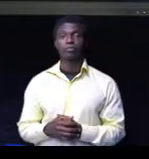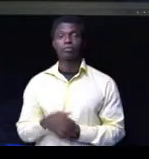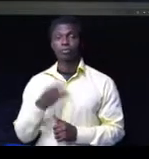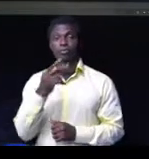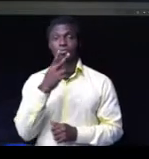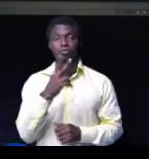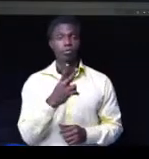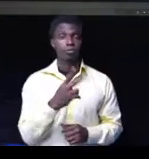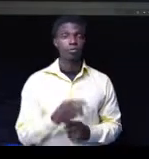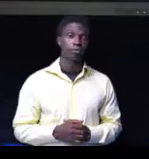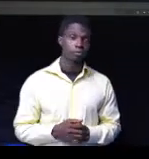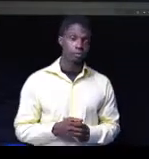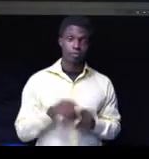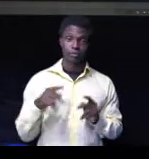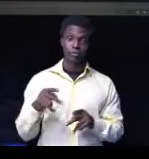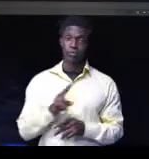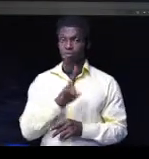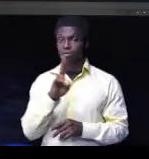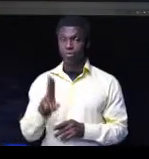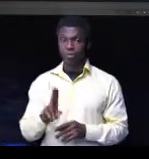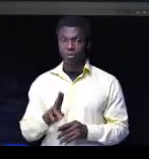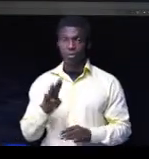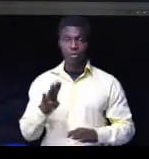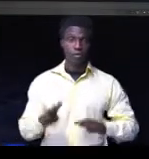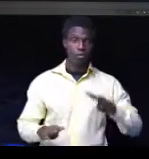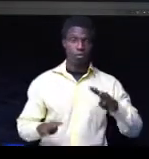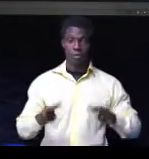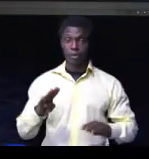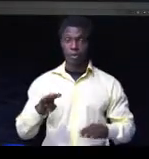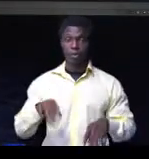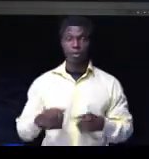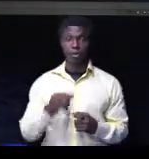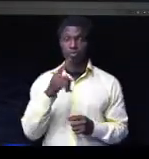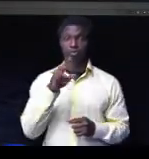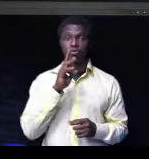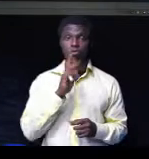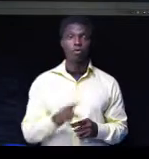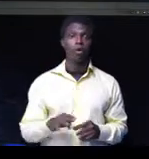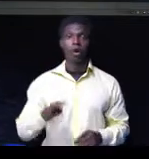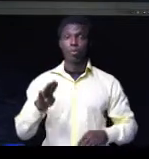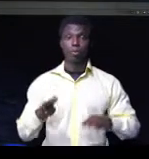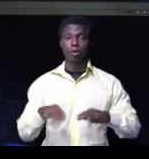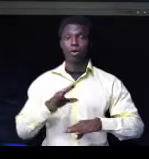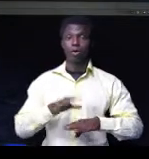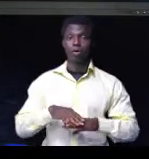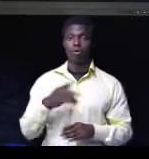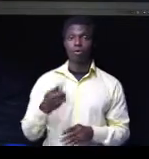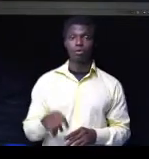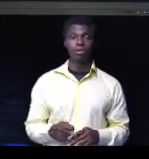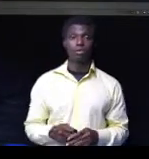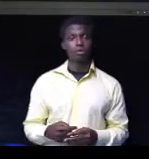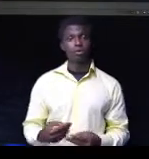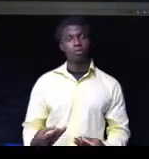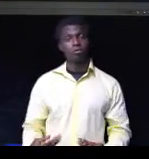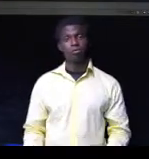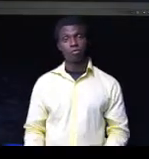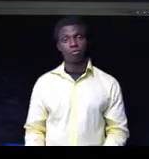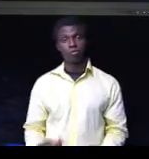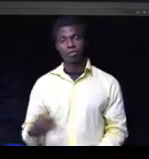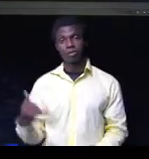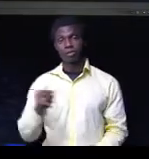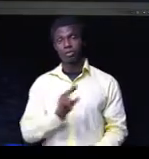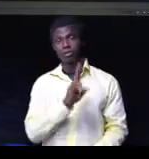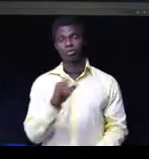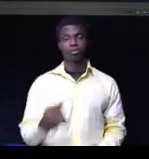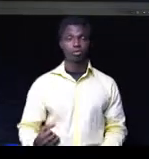2 individuals, the judo fighters, use balance, how you are stable on the floor.